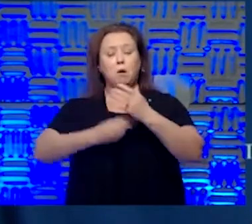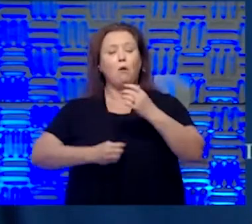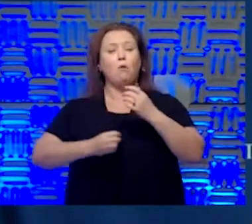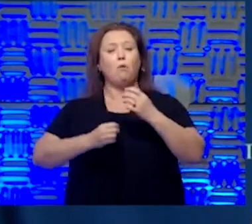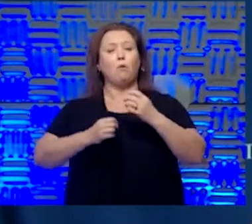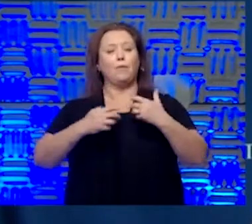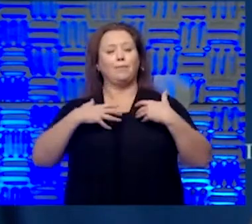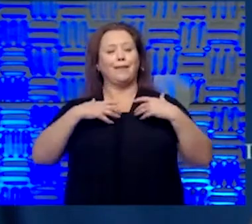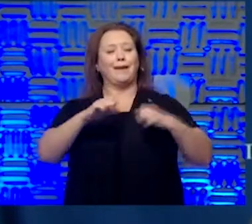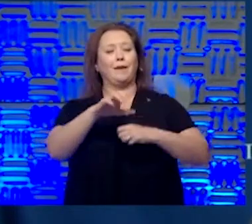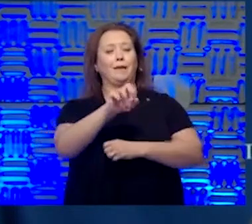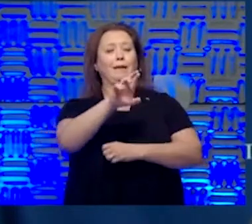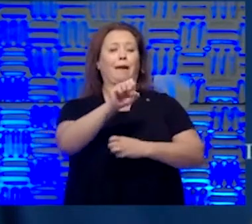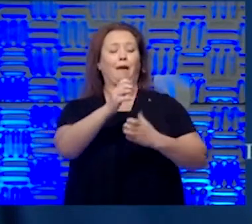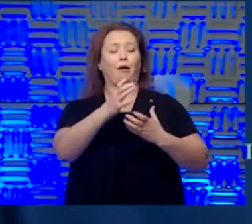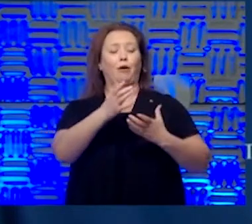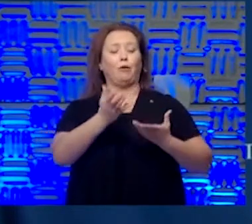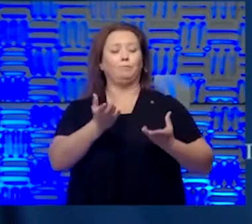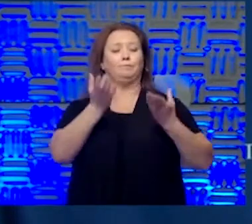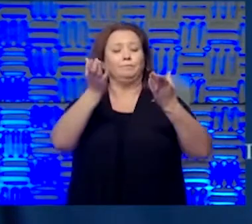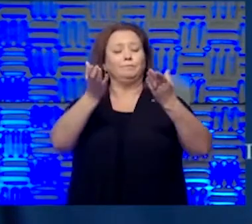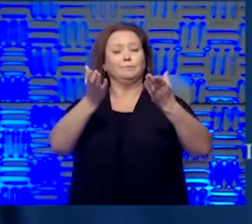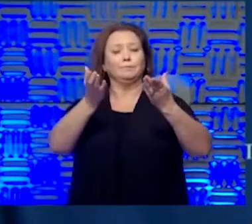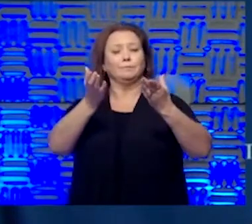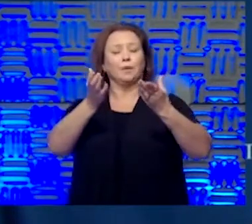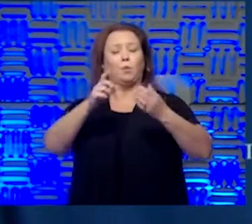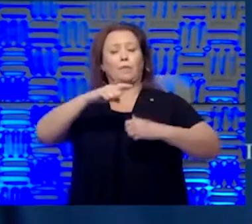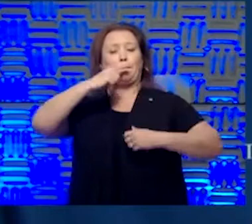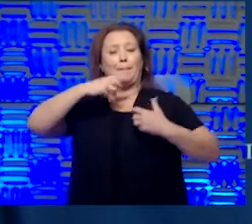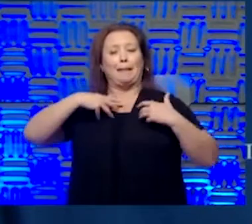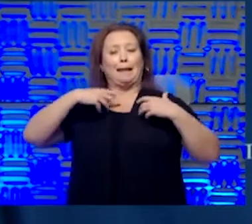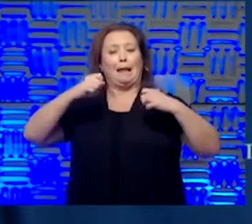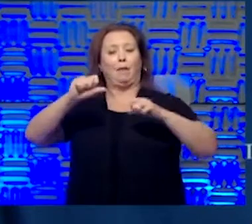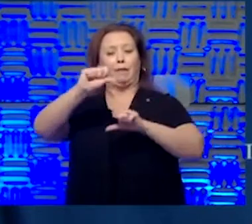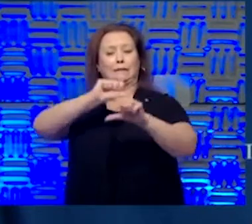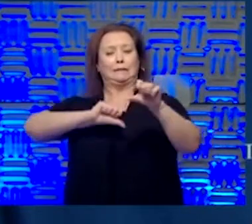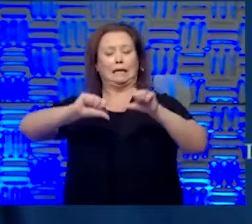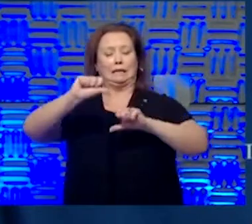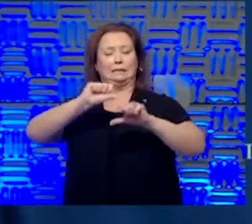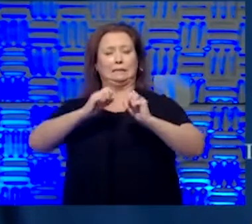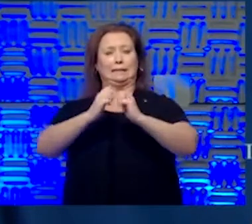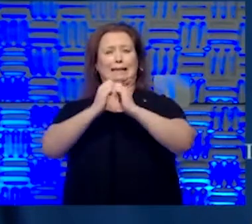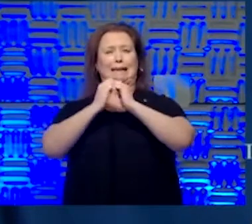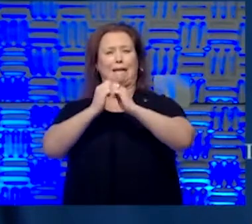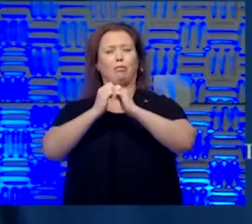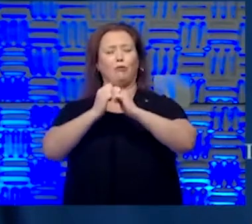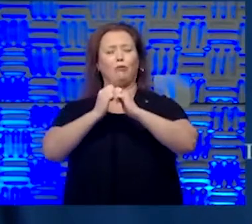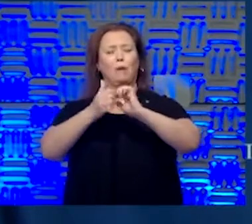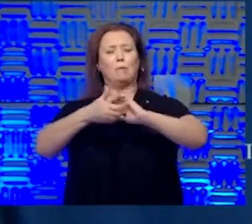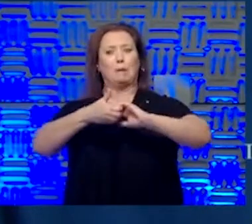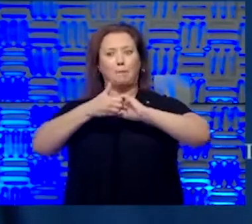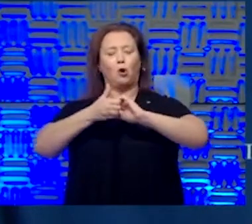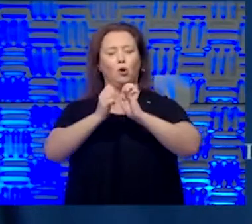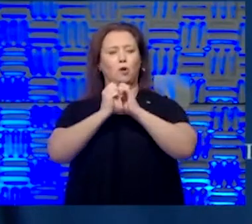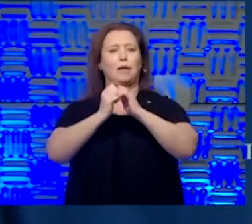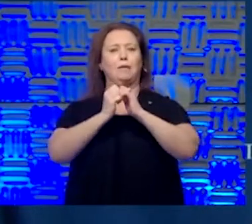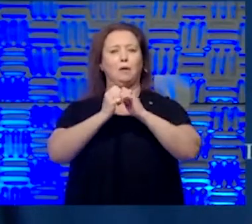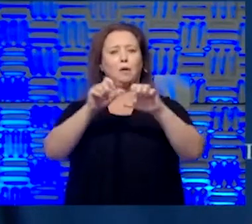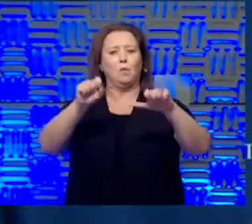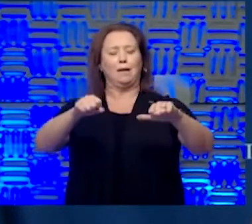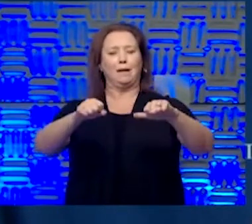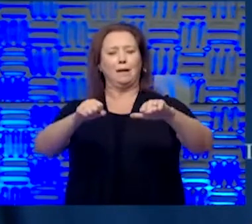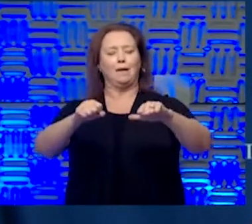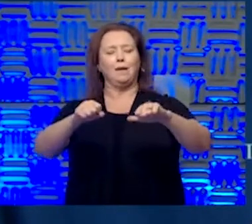healthcare delivery with that some of this public health science we need to do, I think we can build